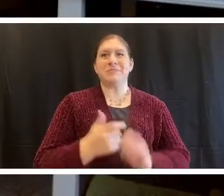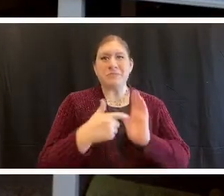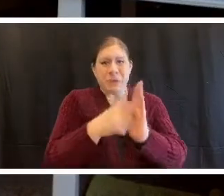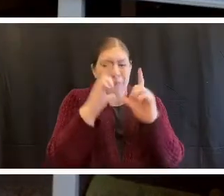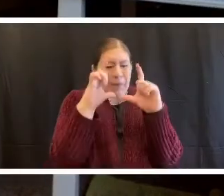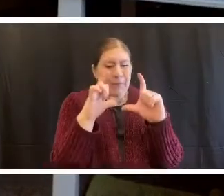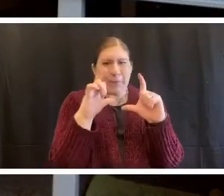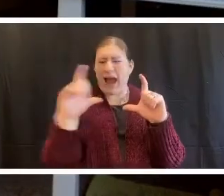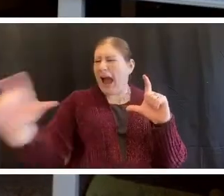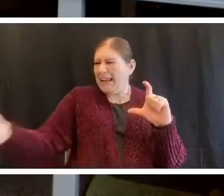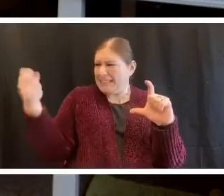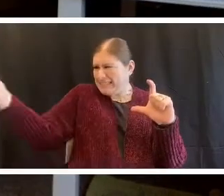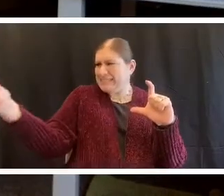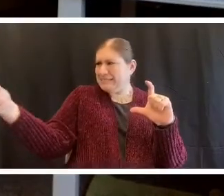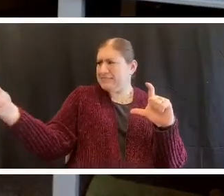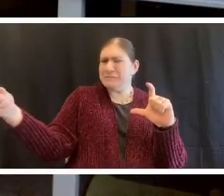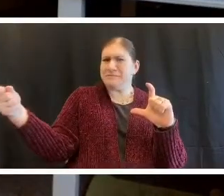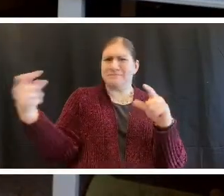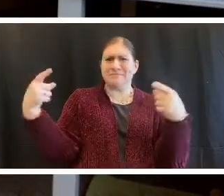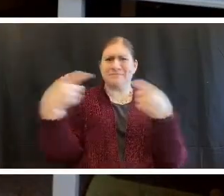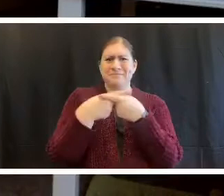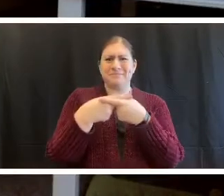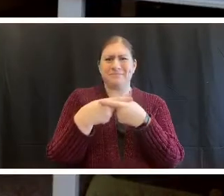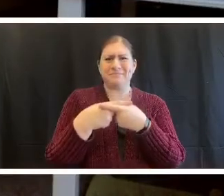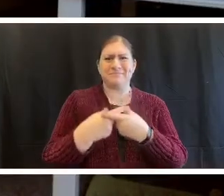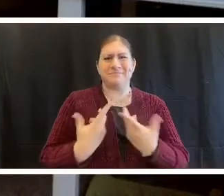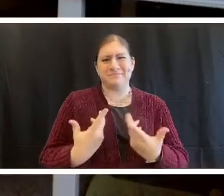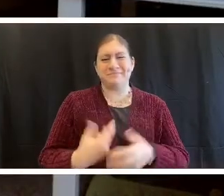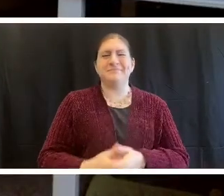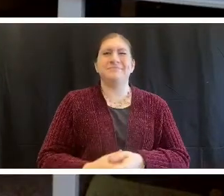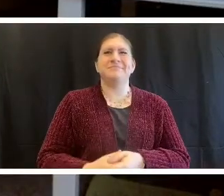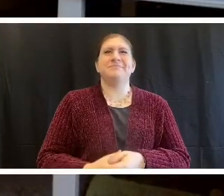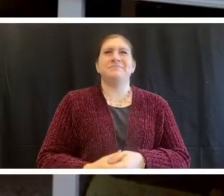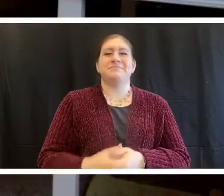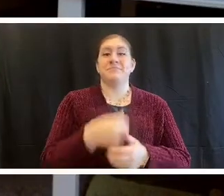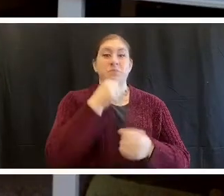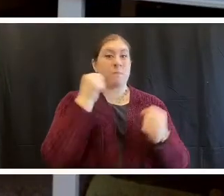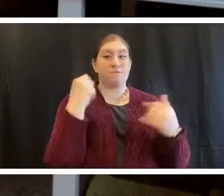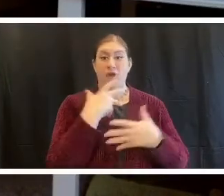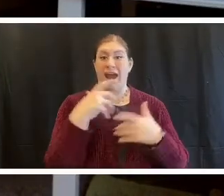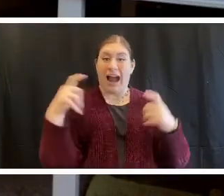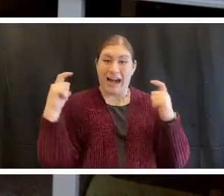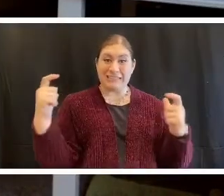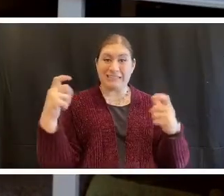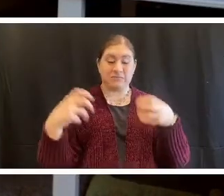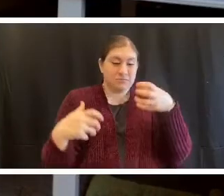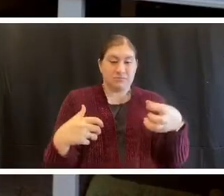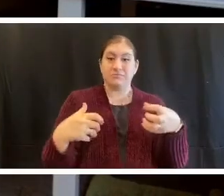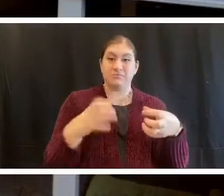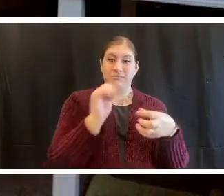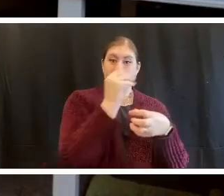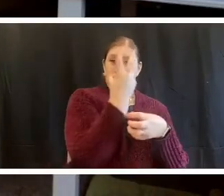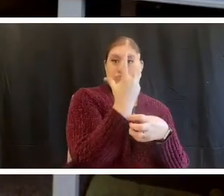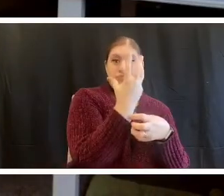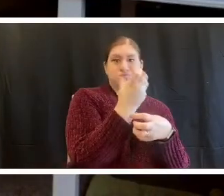and all of a sudden you come out with this big brush. So don't be afraid of the big brush.